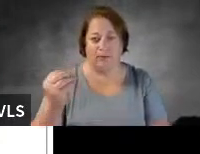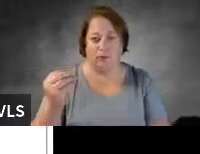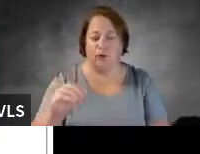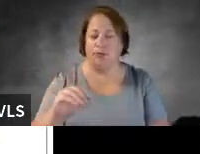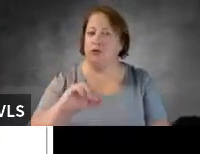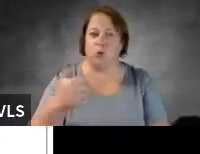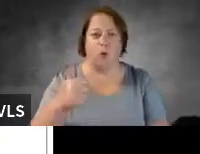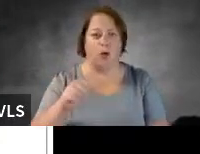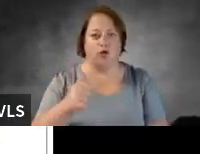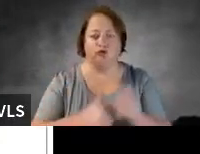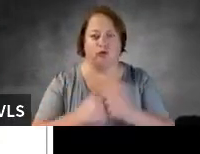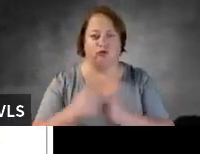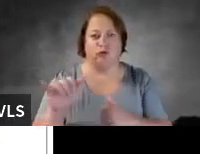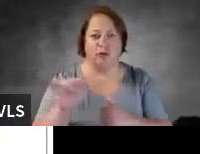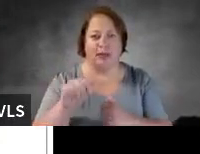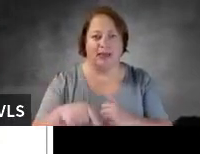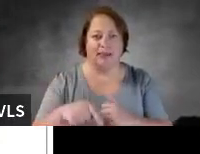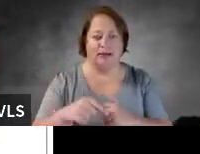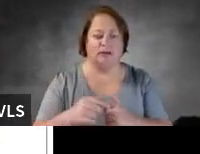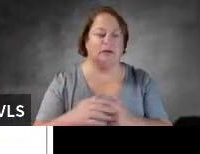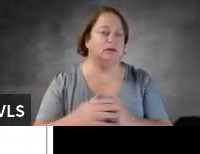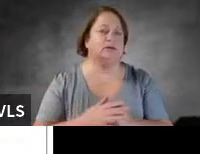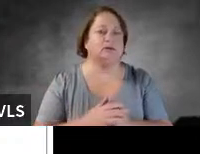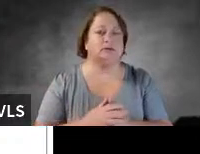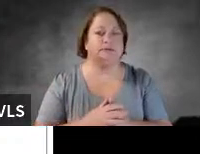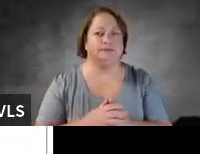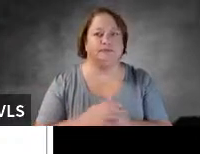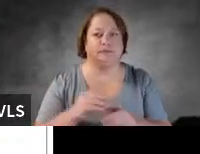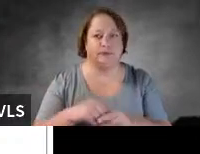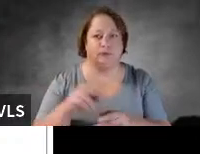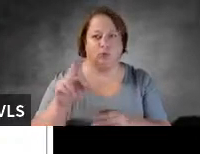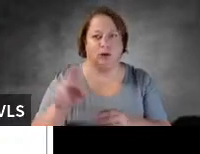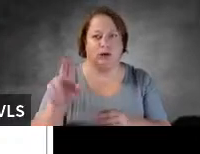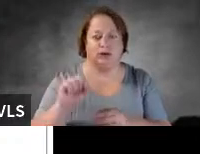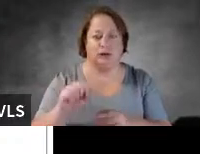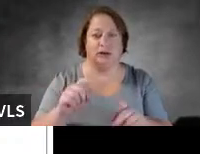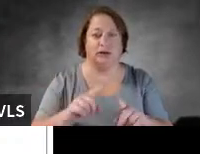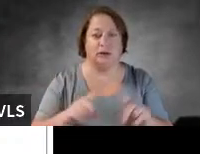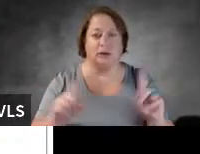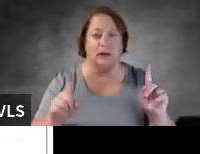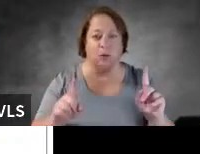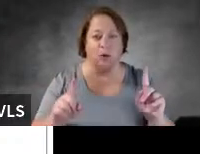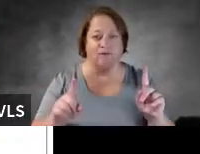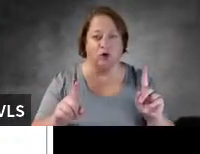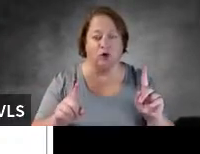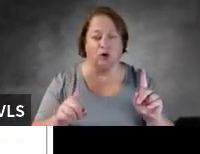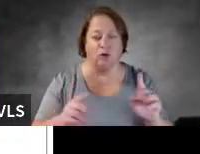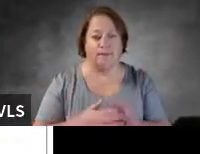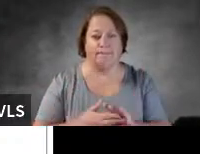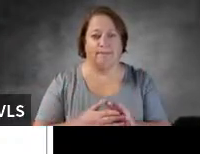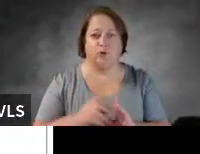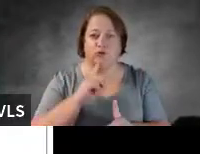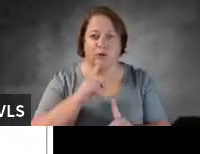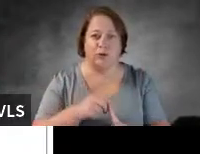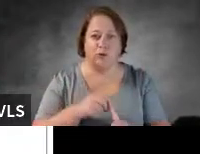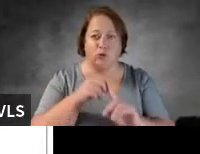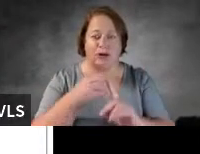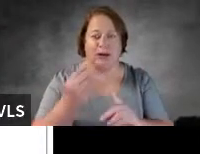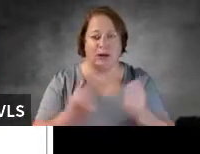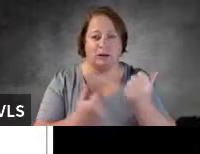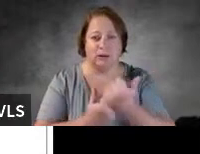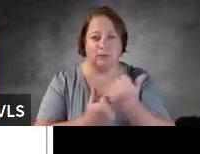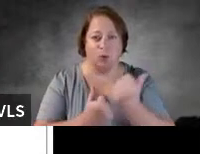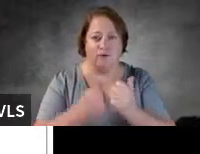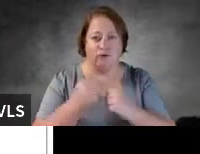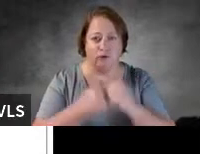other structures like this across the United States. However, it is a very unique and supportive